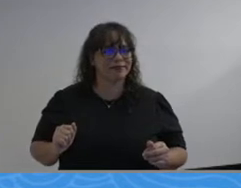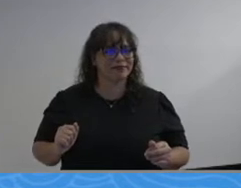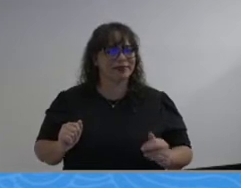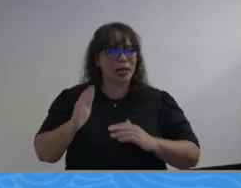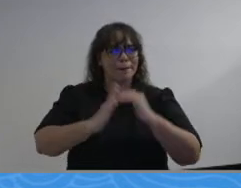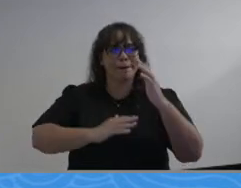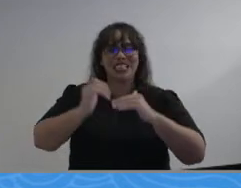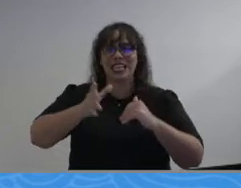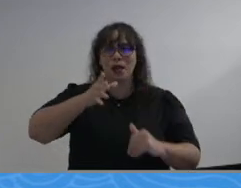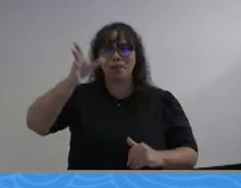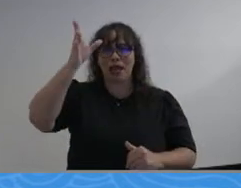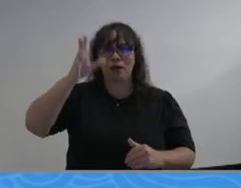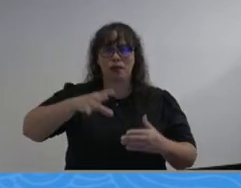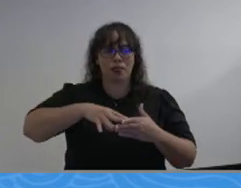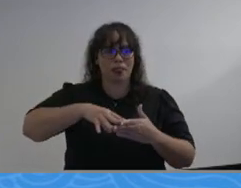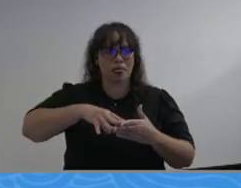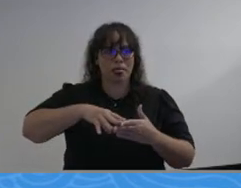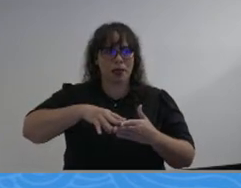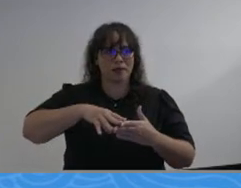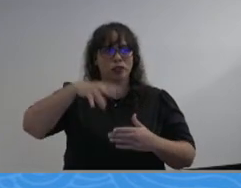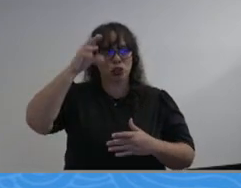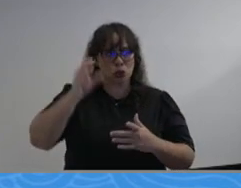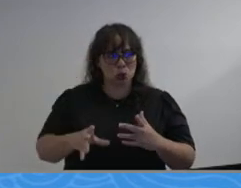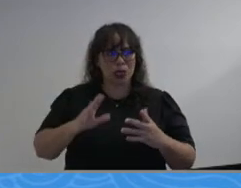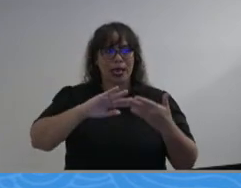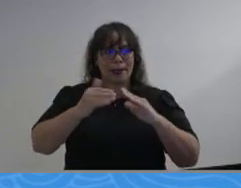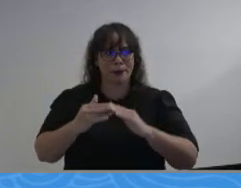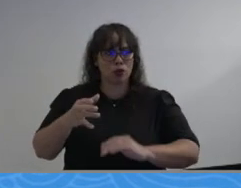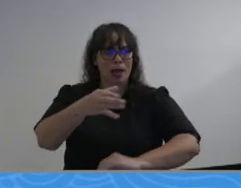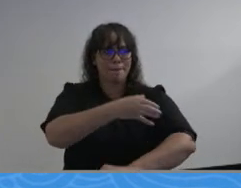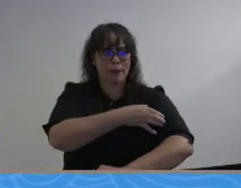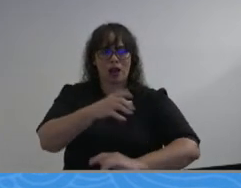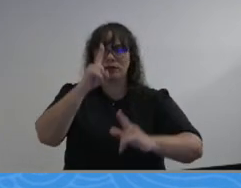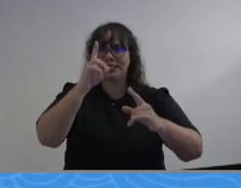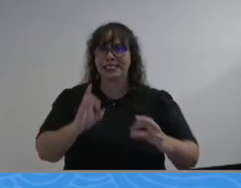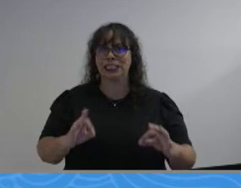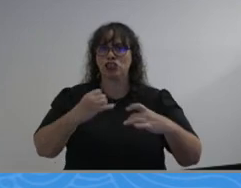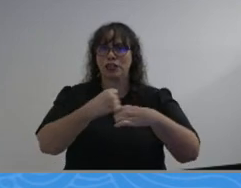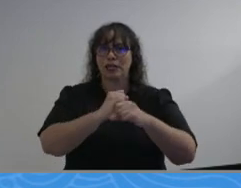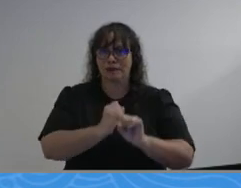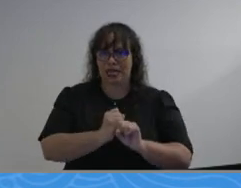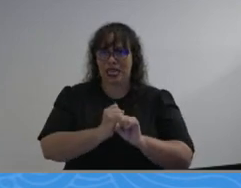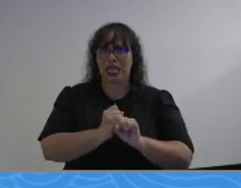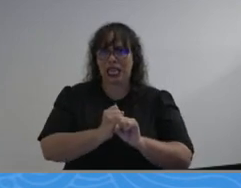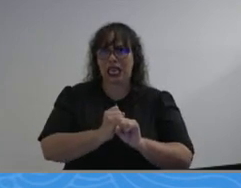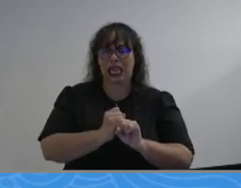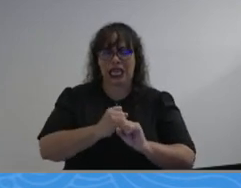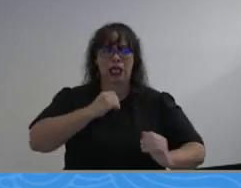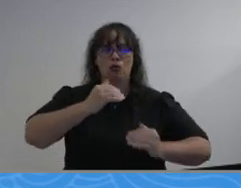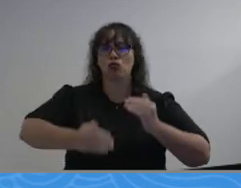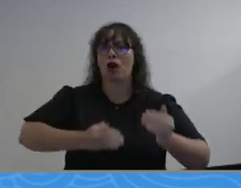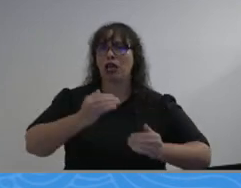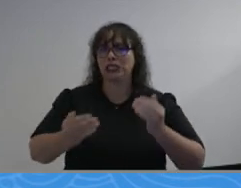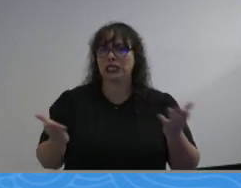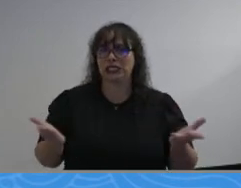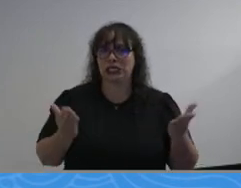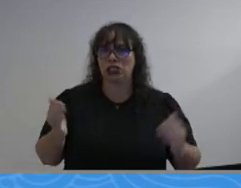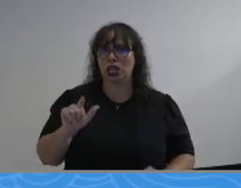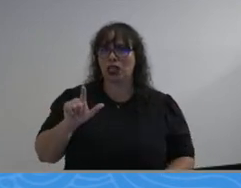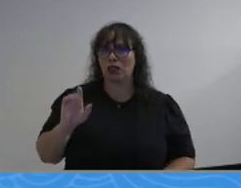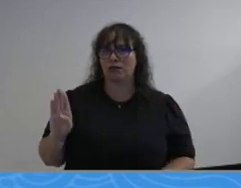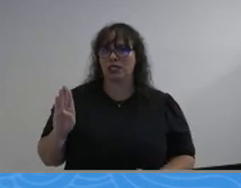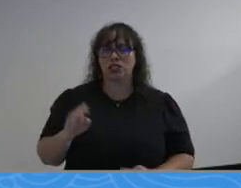building parent and building parent student community power in the decision making process here in Long